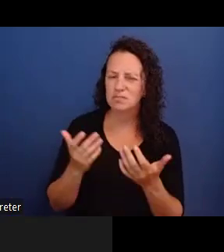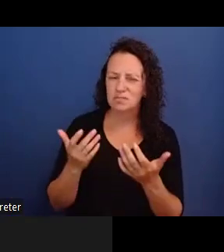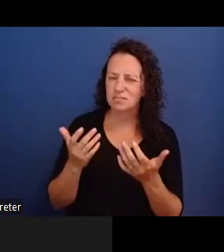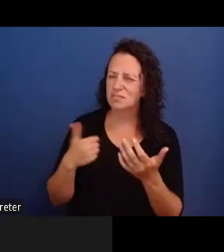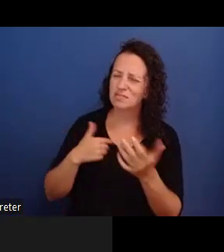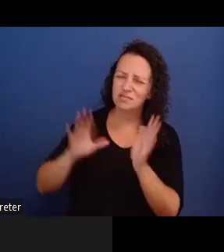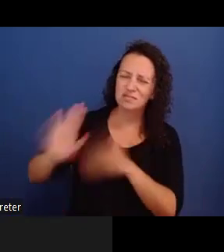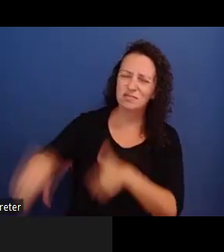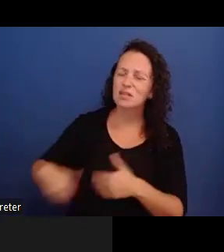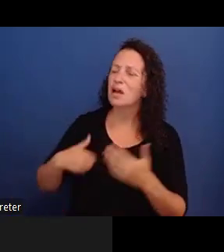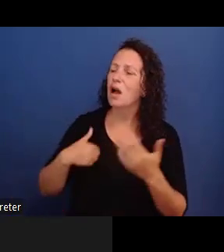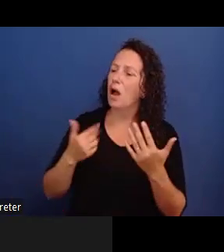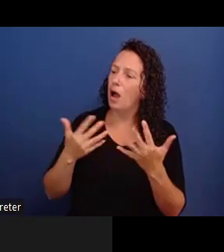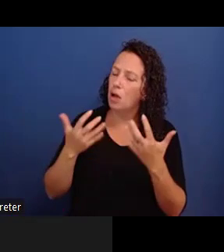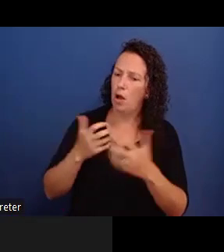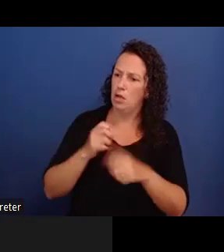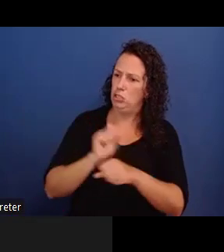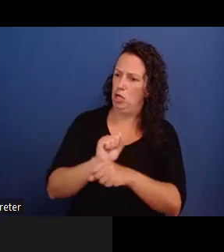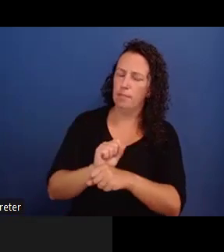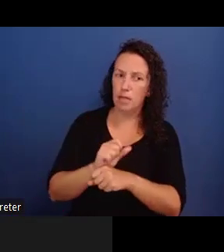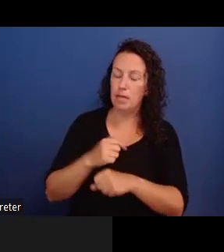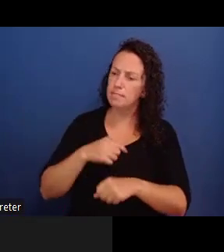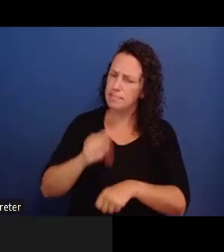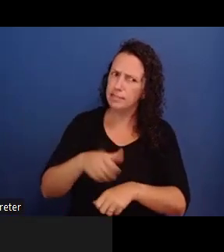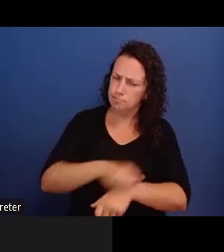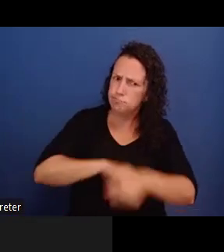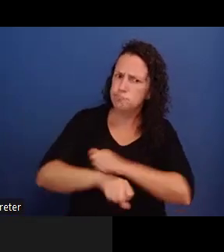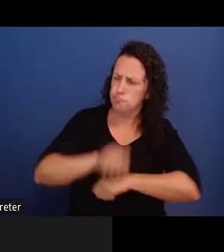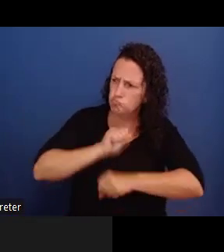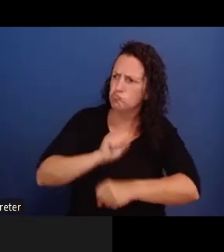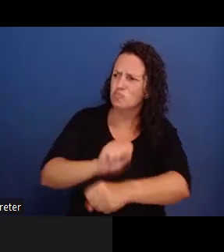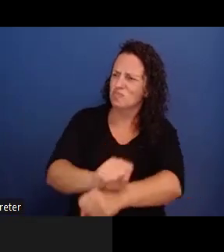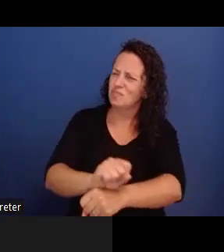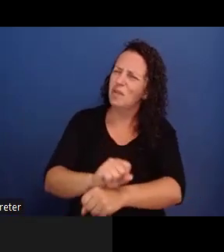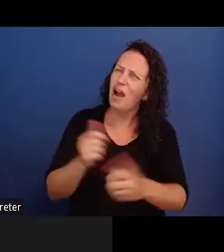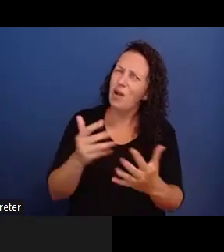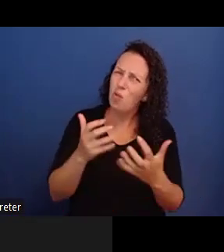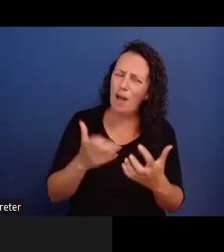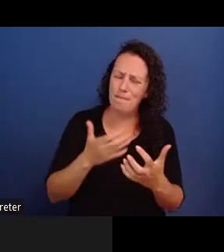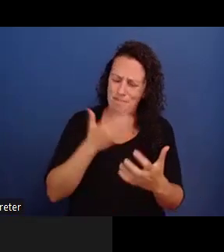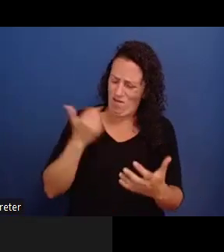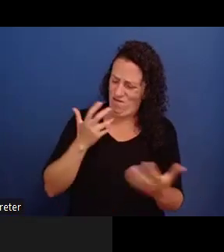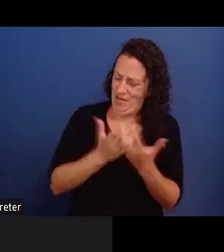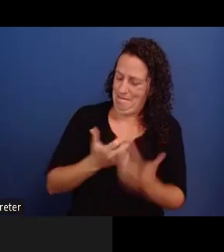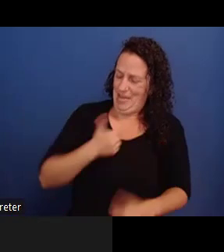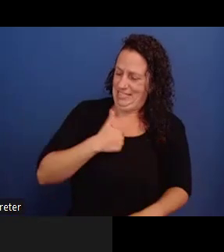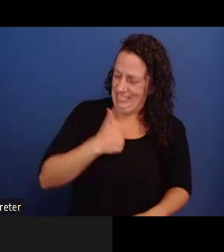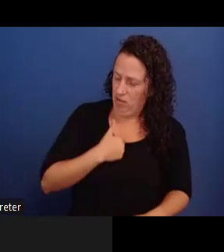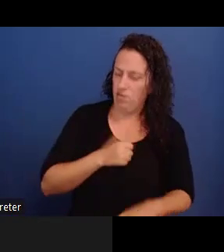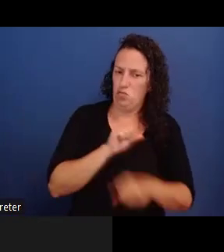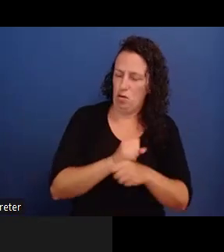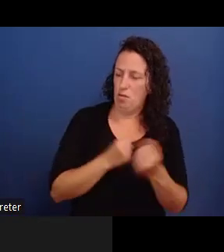that doesn't just fit because I'm a hard worker. I want to work in advocacy. So he is going to be working in Boston at